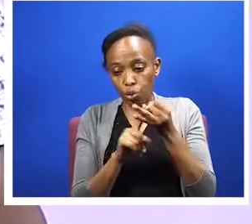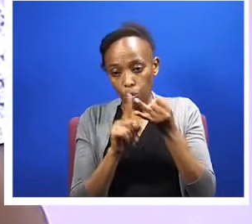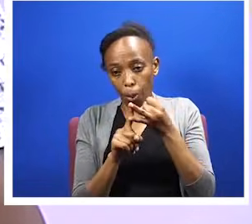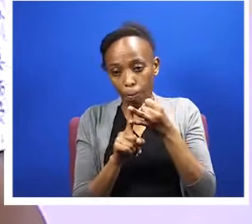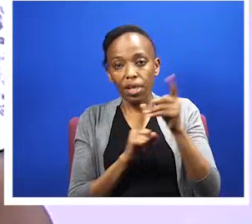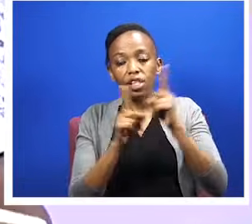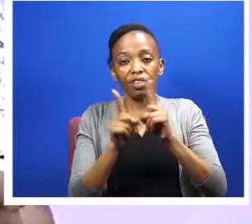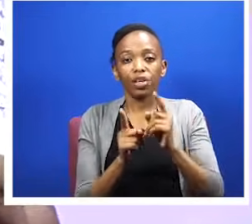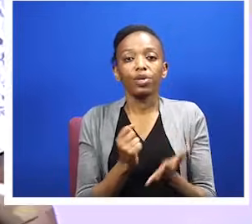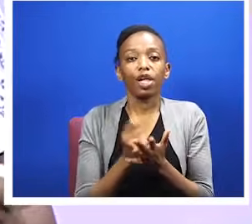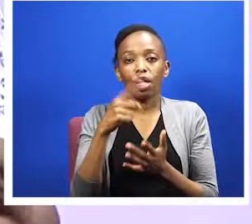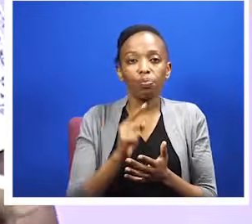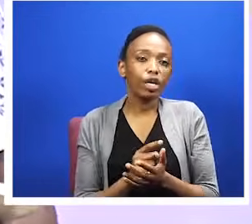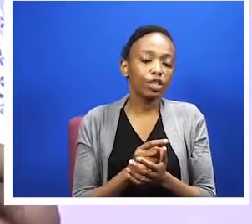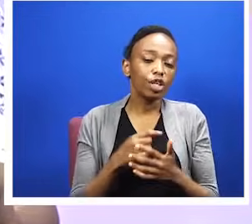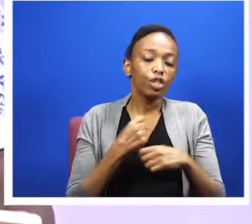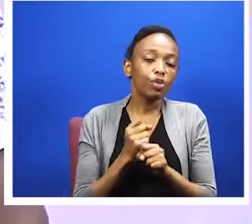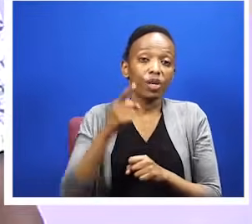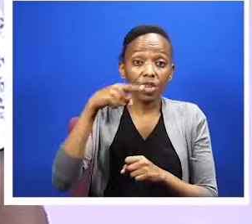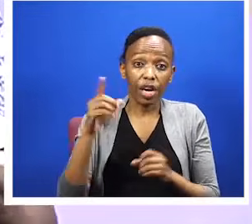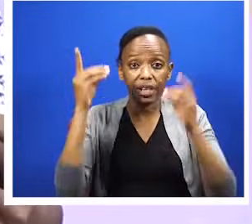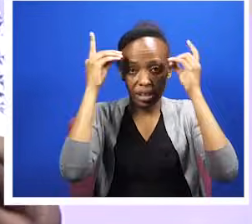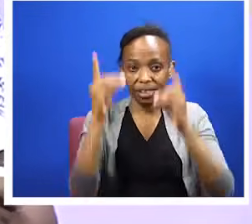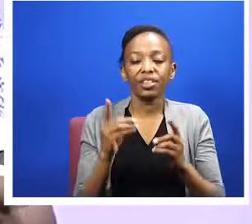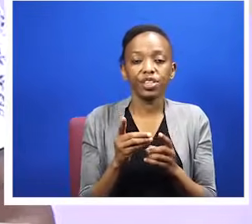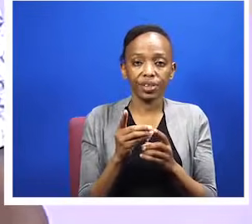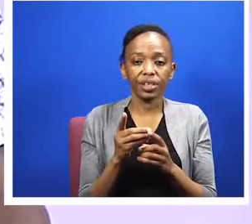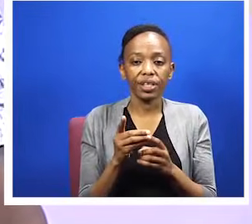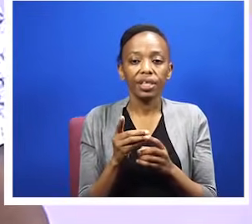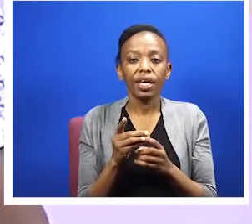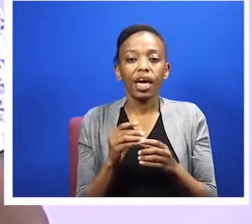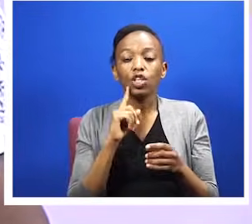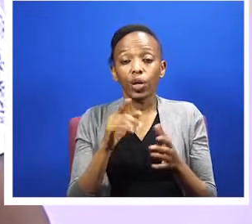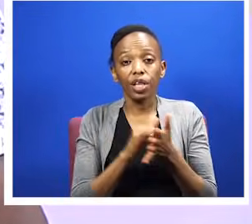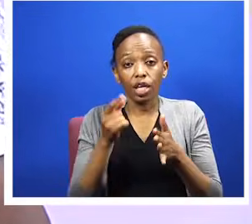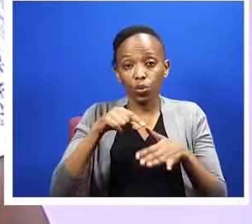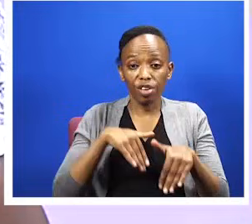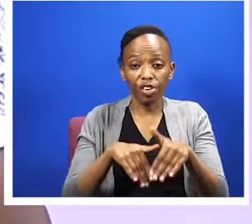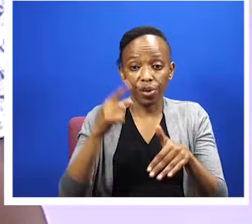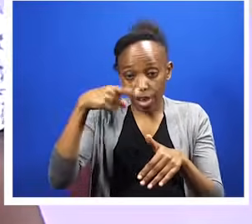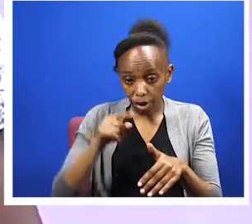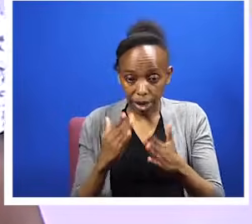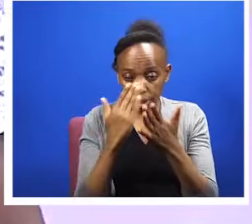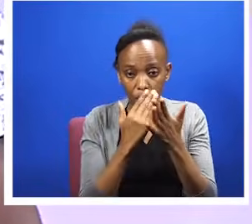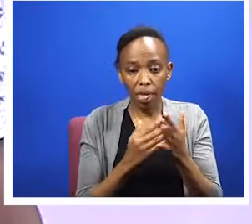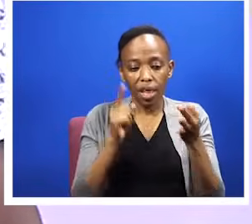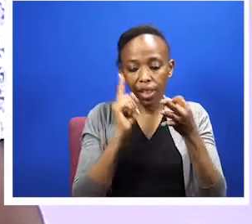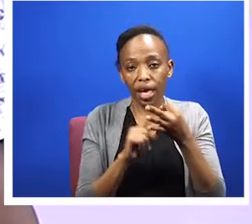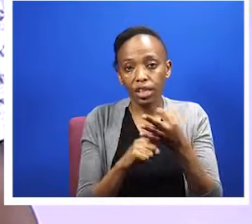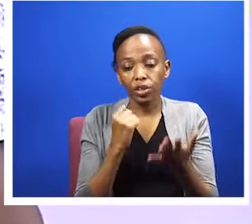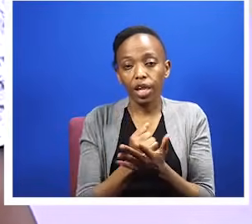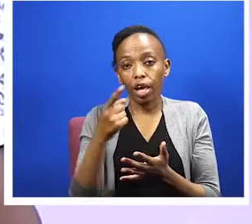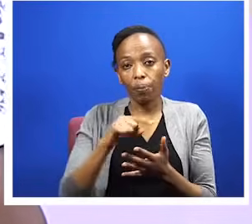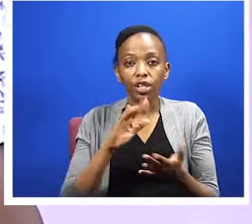will help us to make the right decisions by ensuring that we follow the right priorities. Thirdly, it will help us to